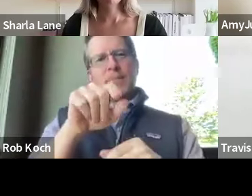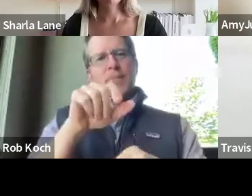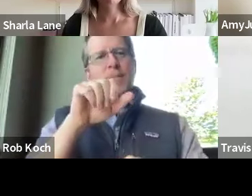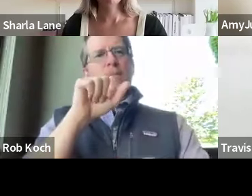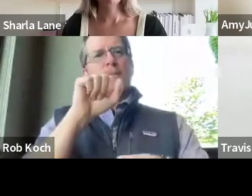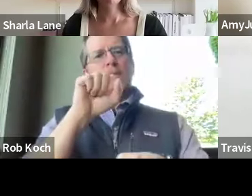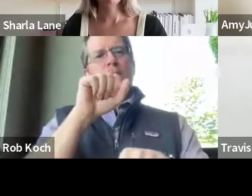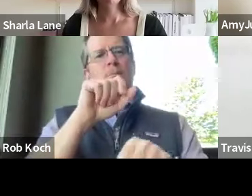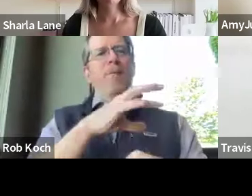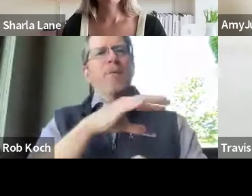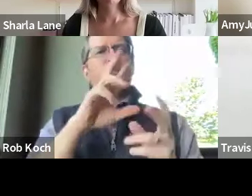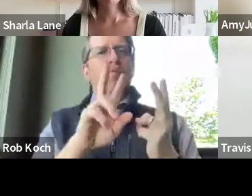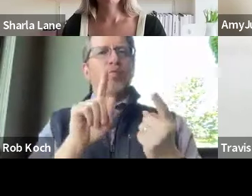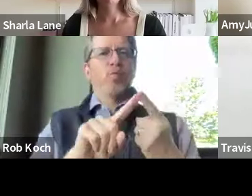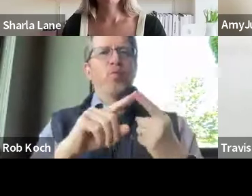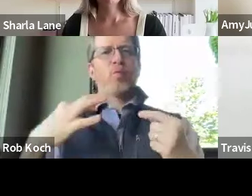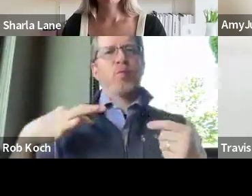do pay